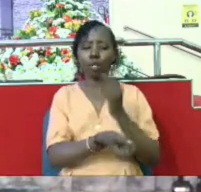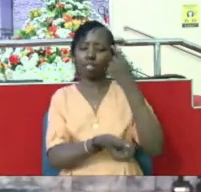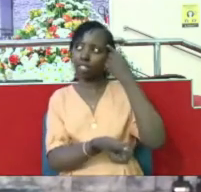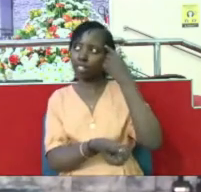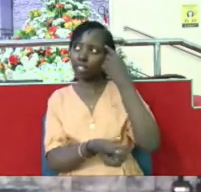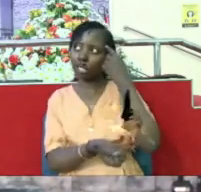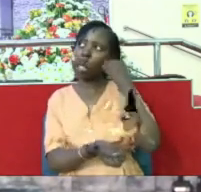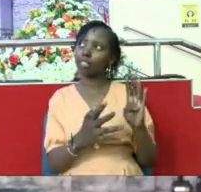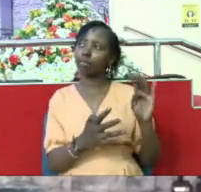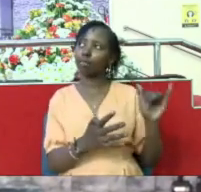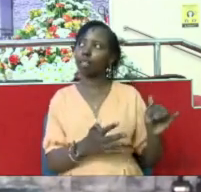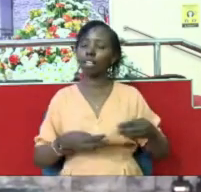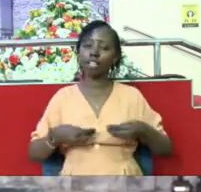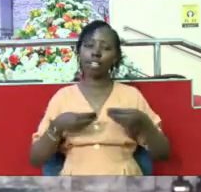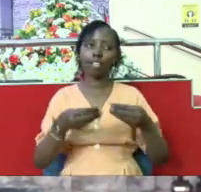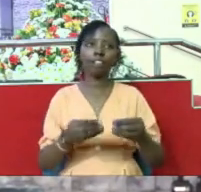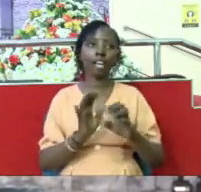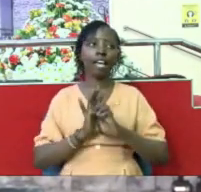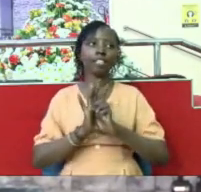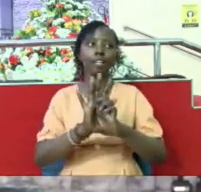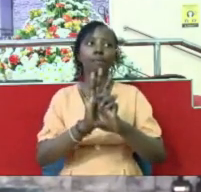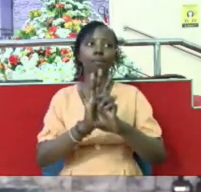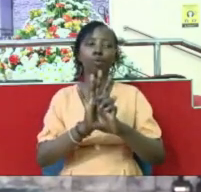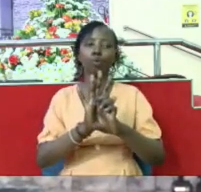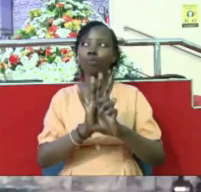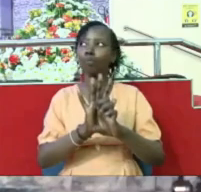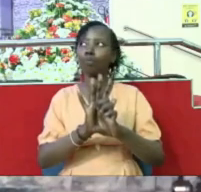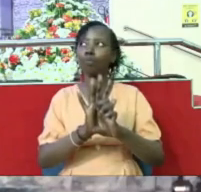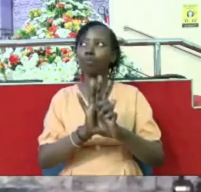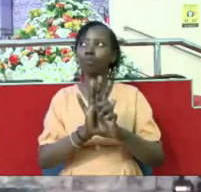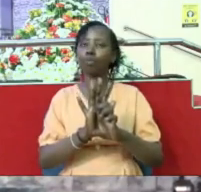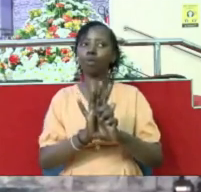The first thing, he gives them an example of giving.